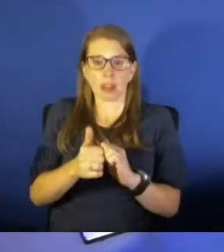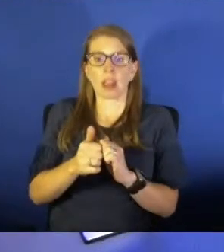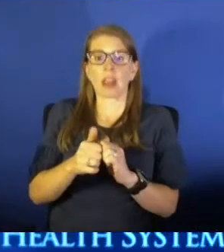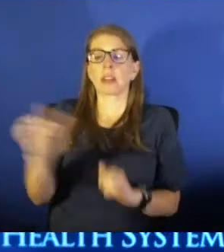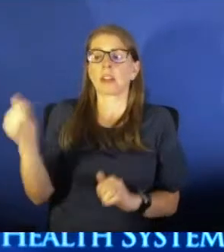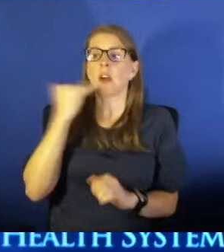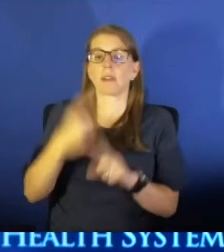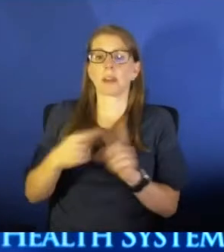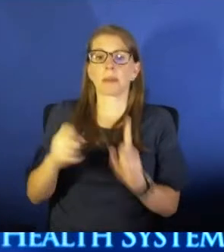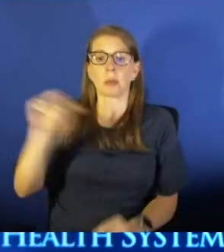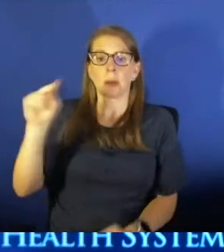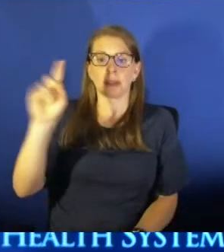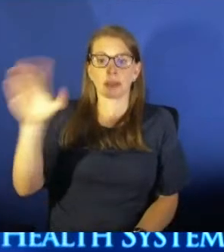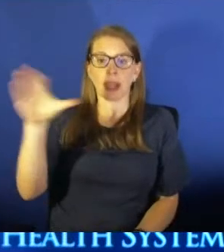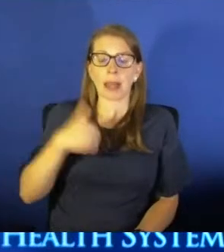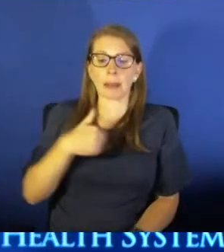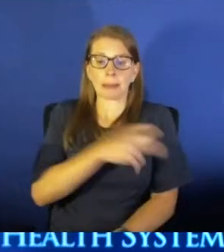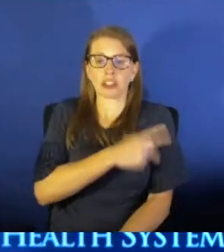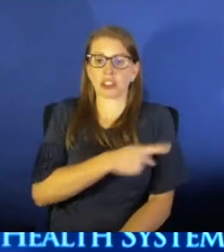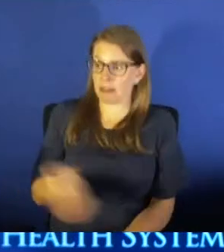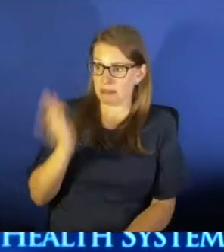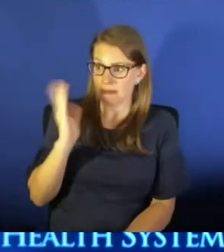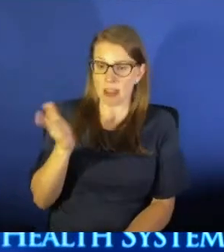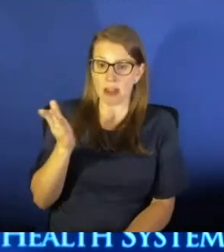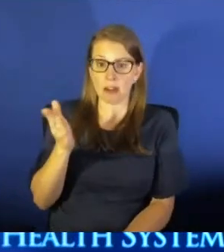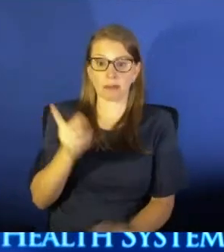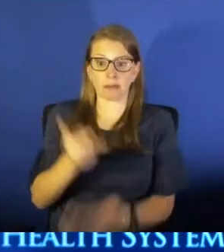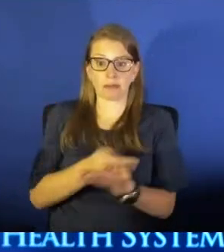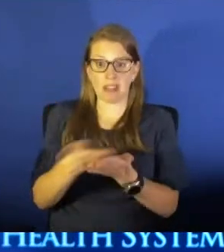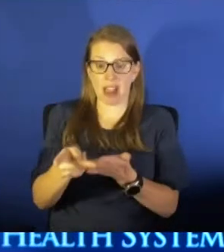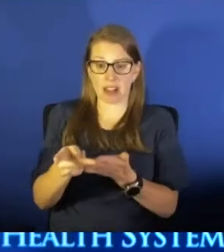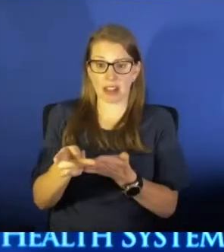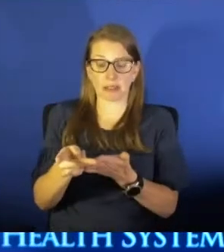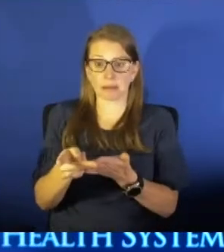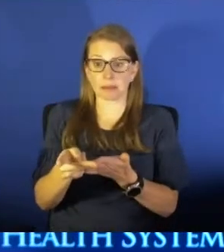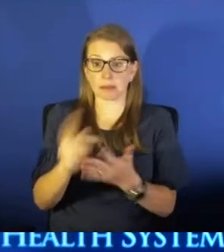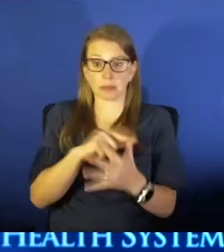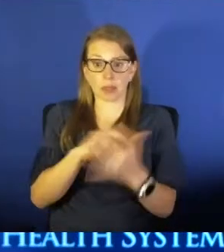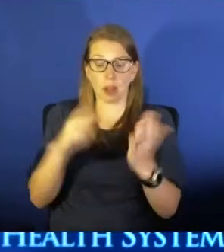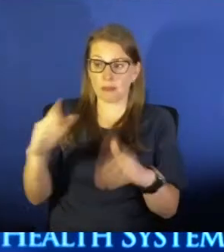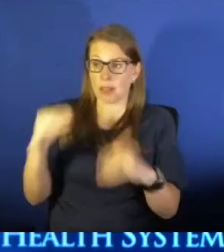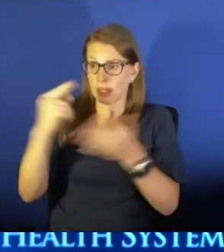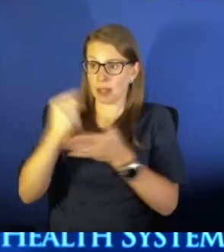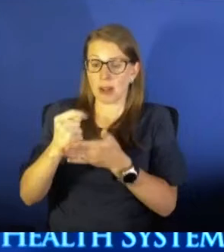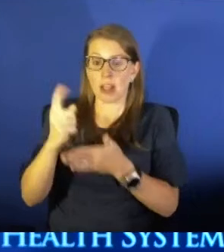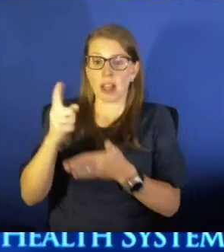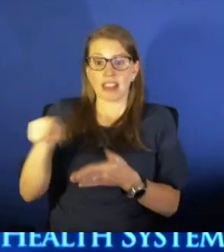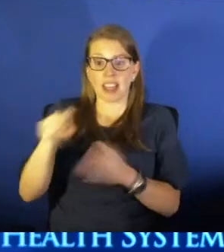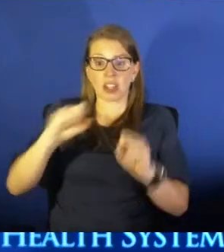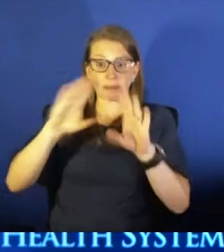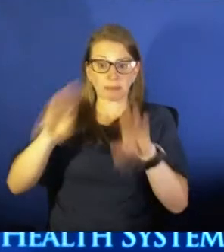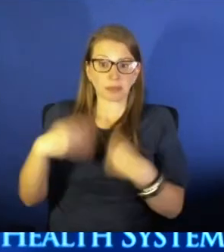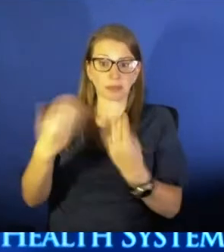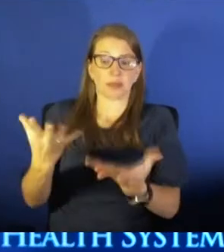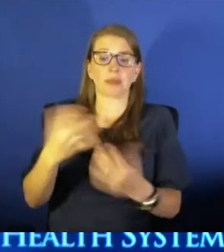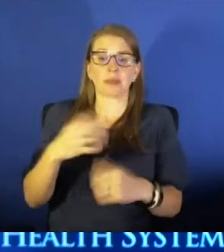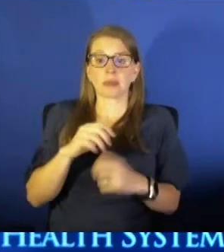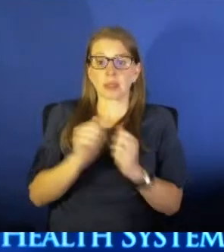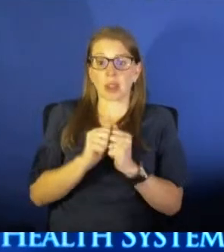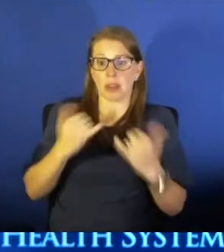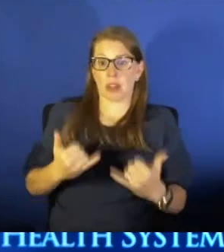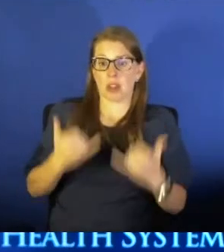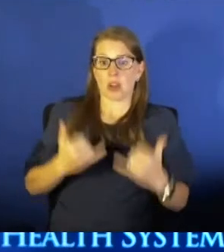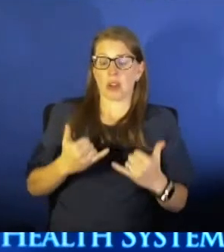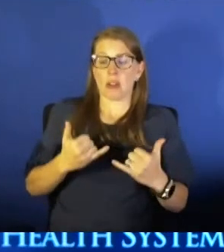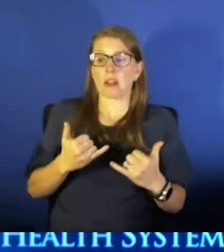had a patient there that was failing all the advanced therapies that they could offer with the current ventilatory support